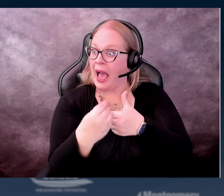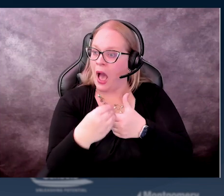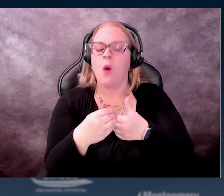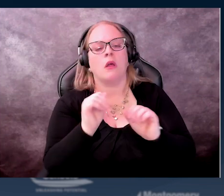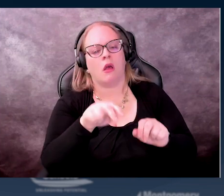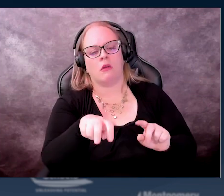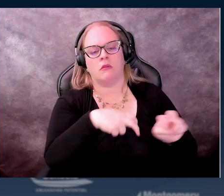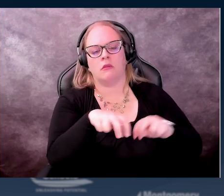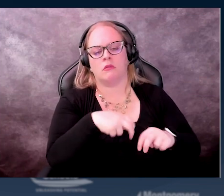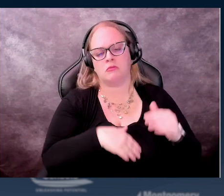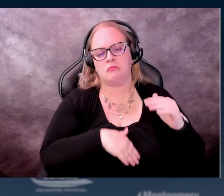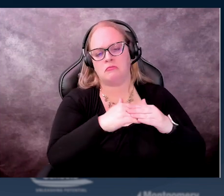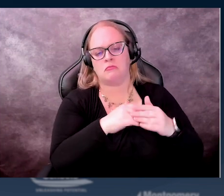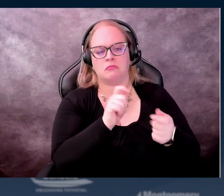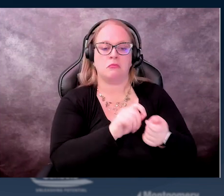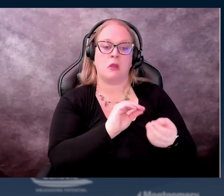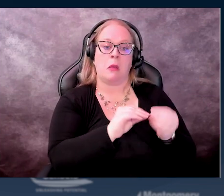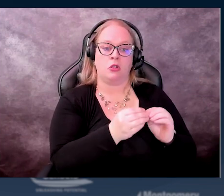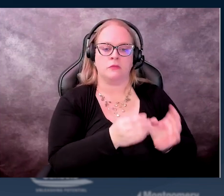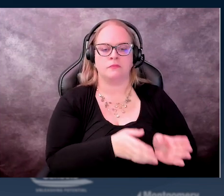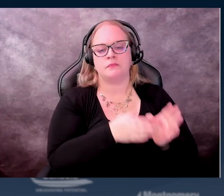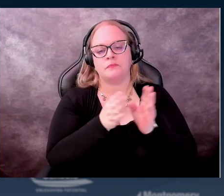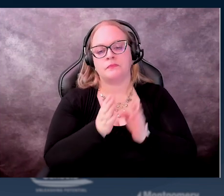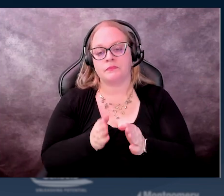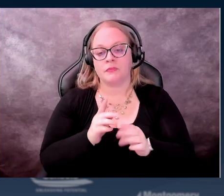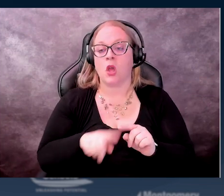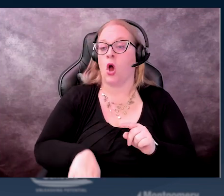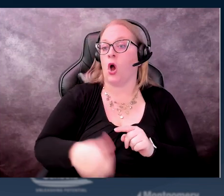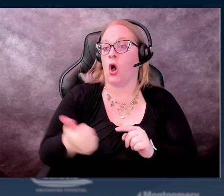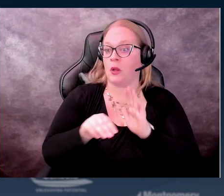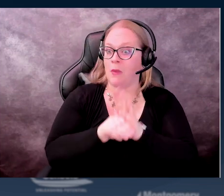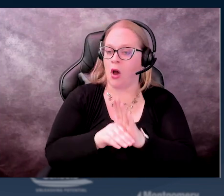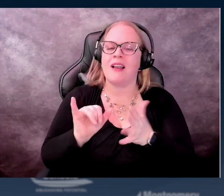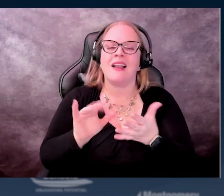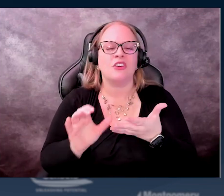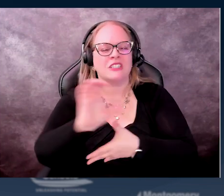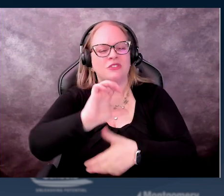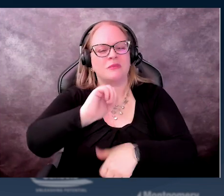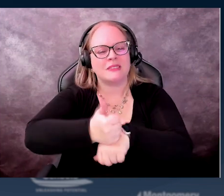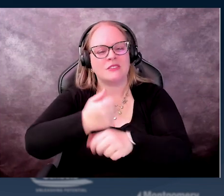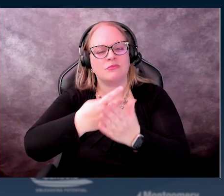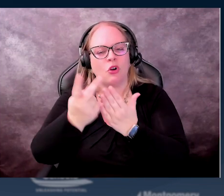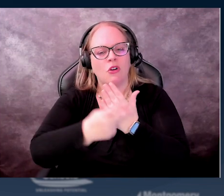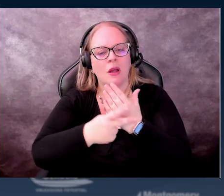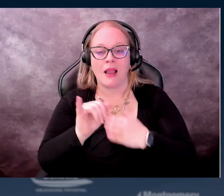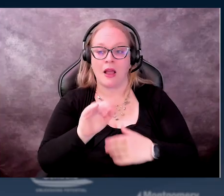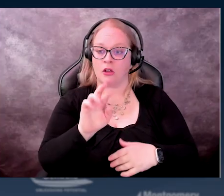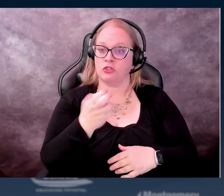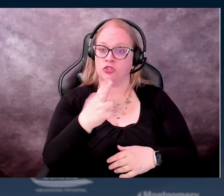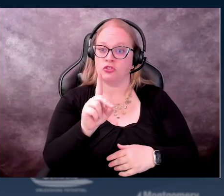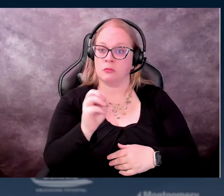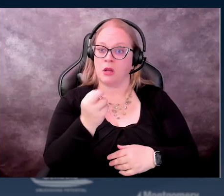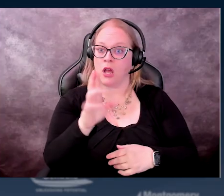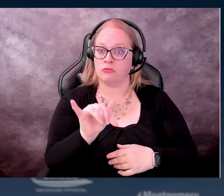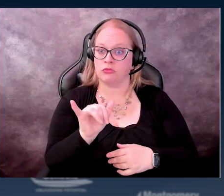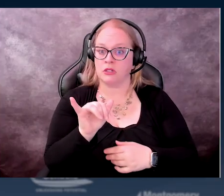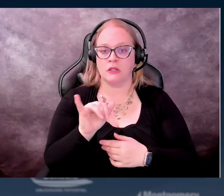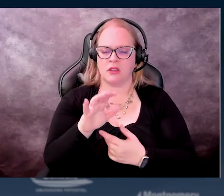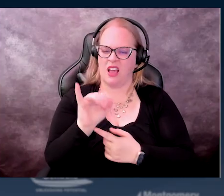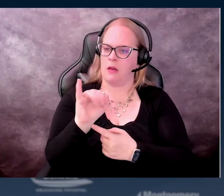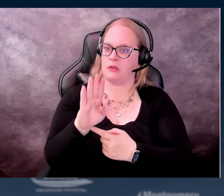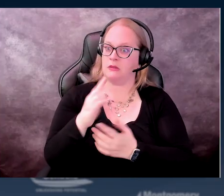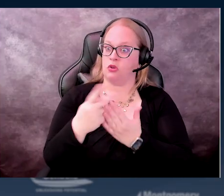Richard Montgomery IB program. We have 100 out-of-area seats for grade 9 students, and then we also have